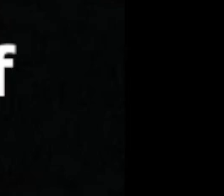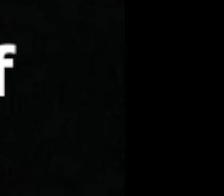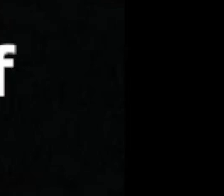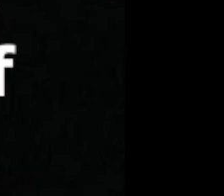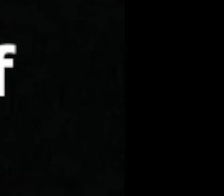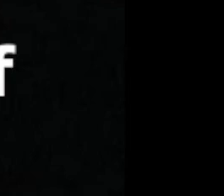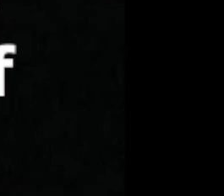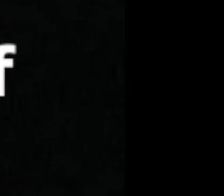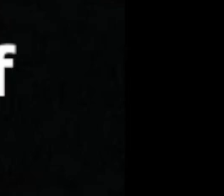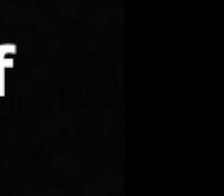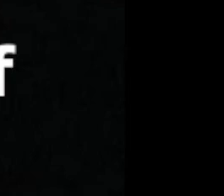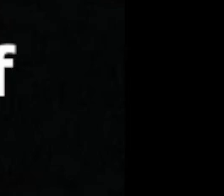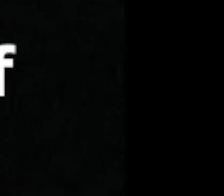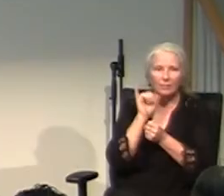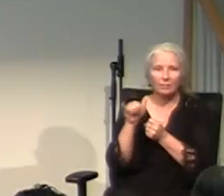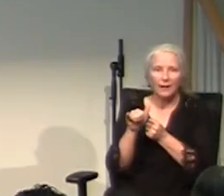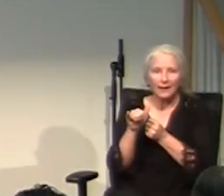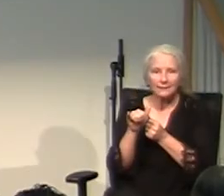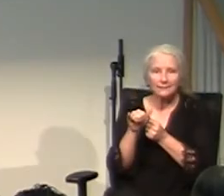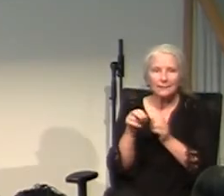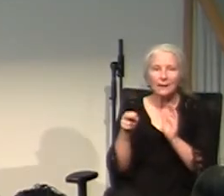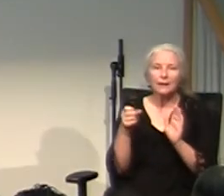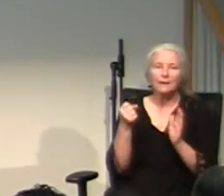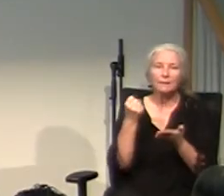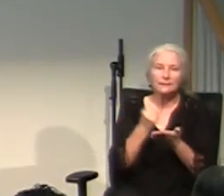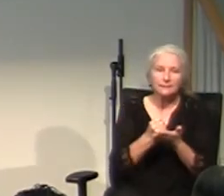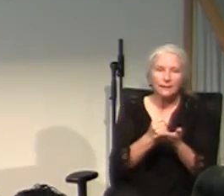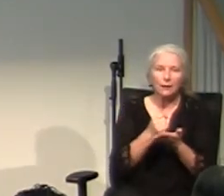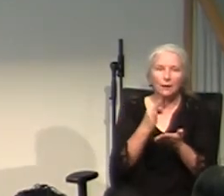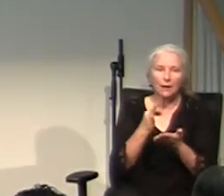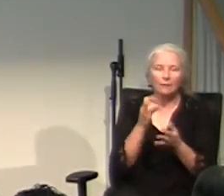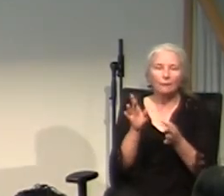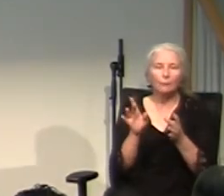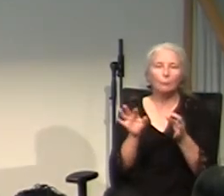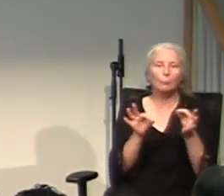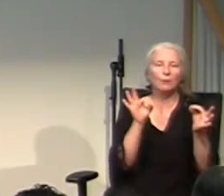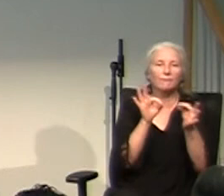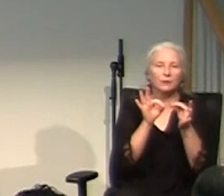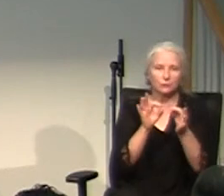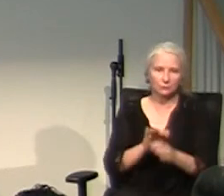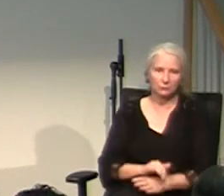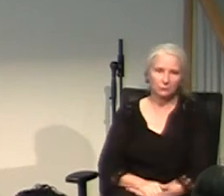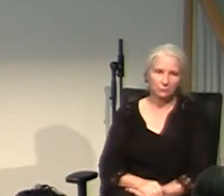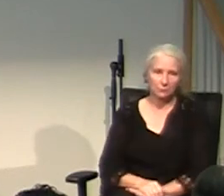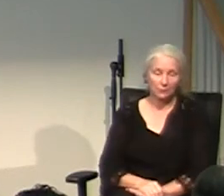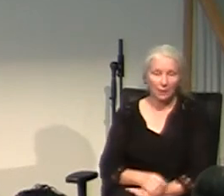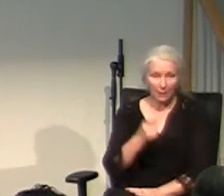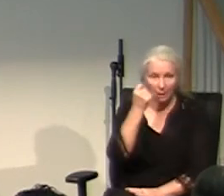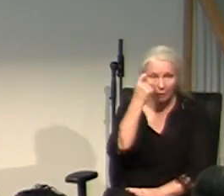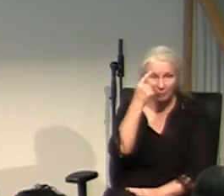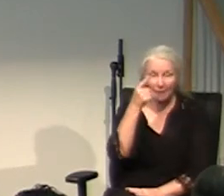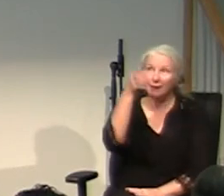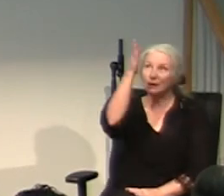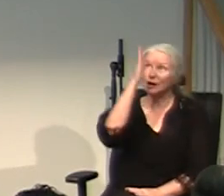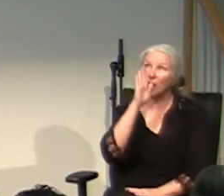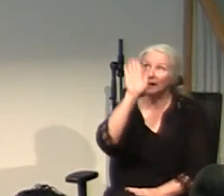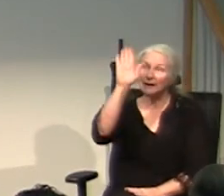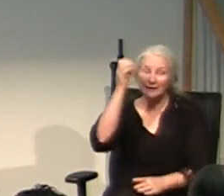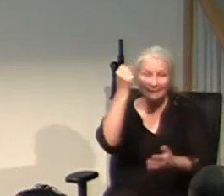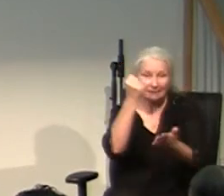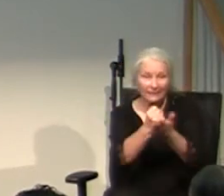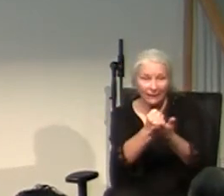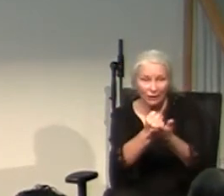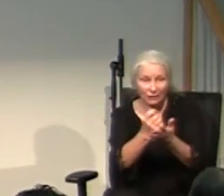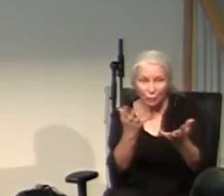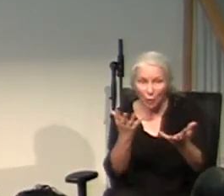seal of perfection. Would you believe that the seal of God is the love of God? It's